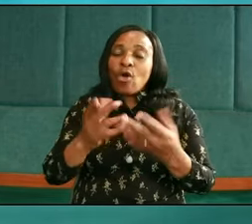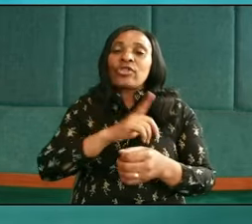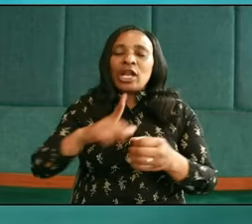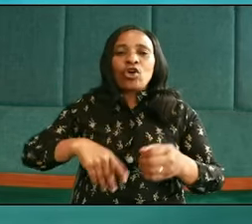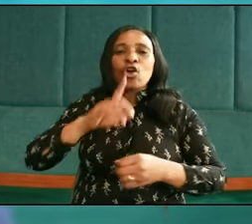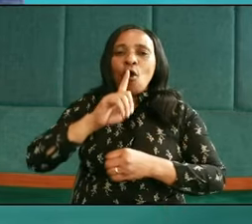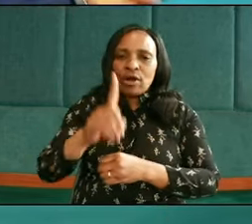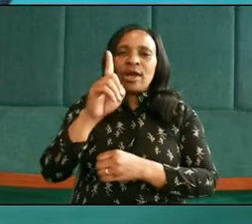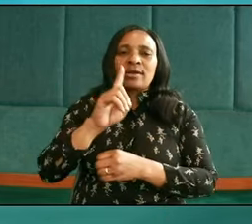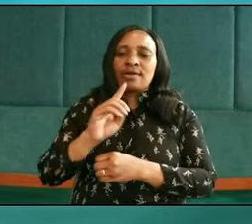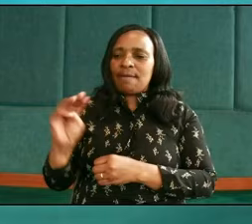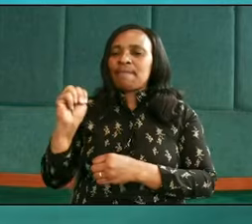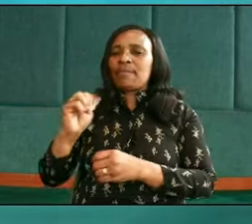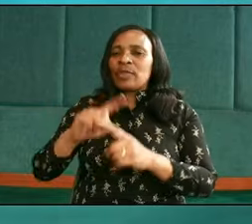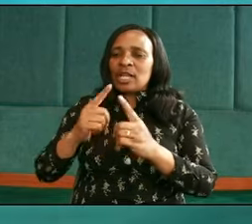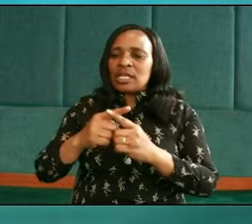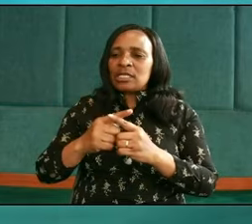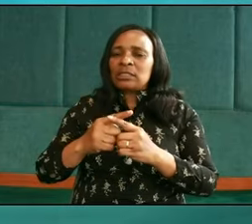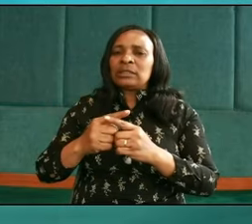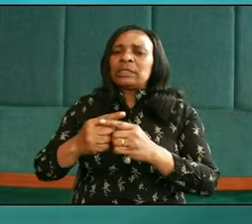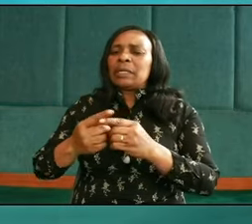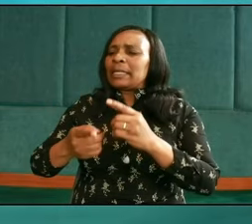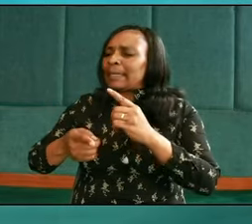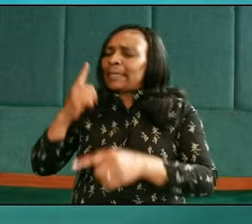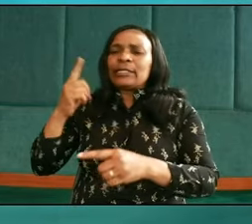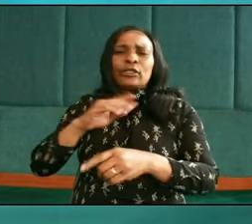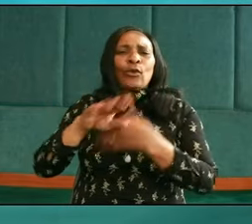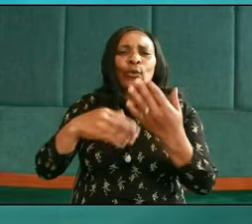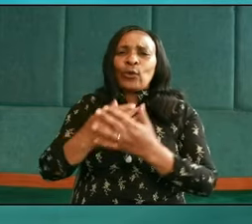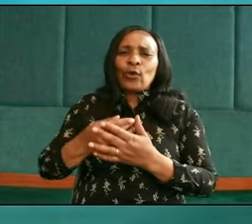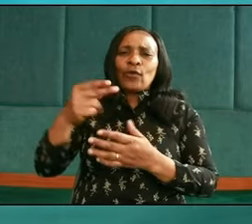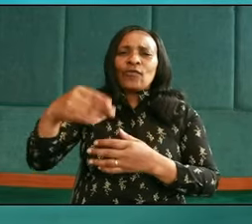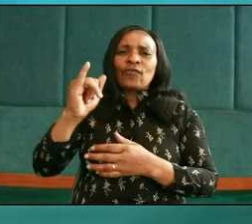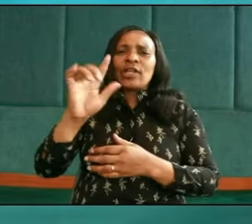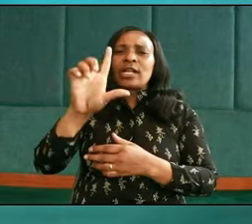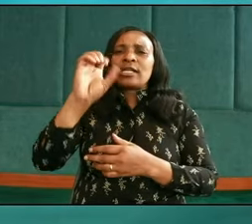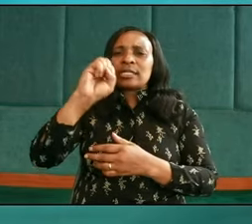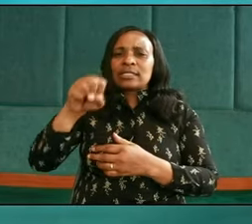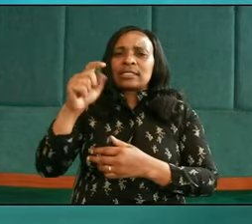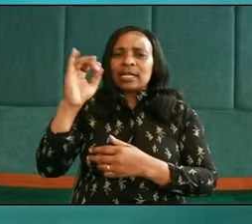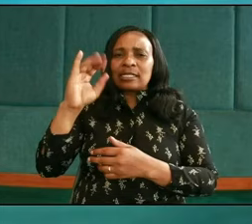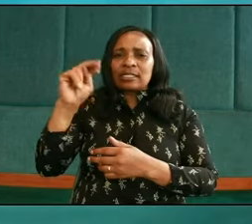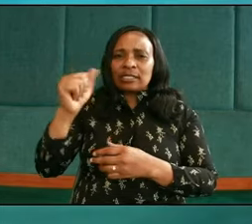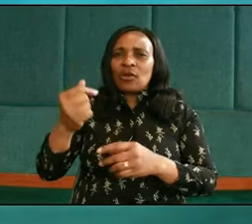him, and he drove back the Philistines from Geba